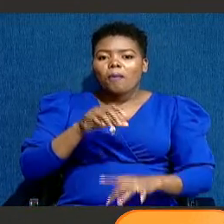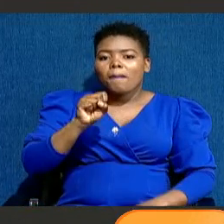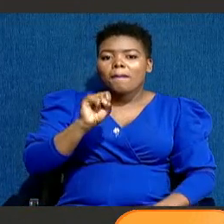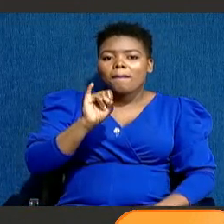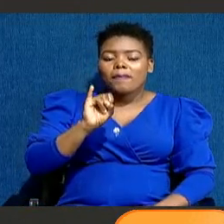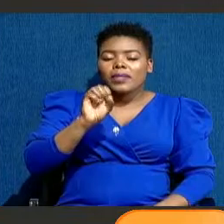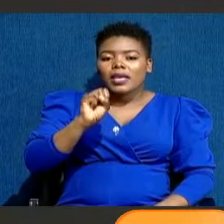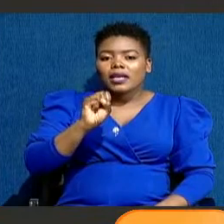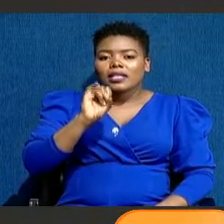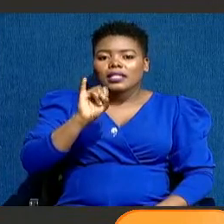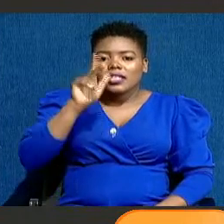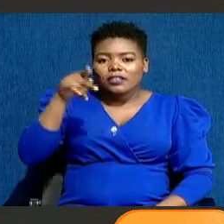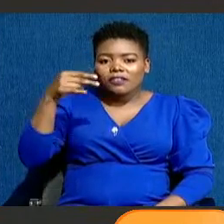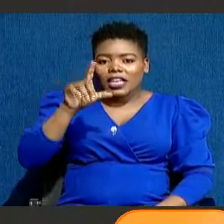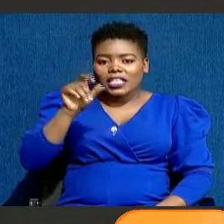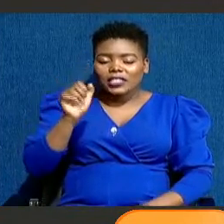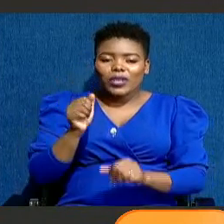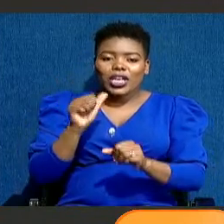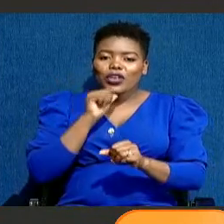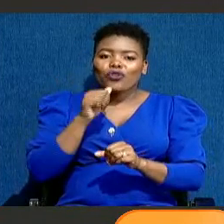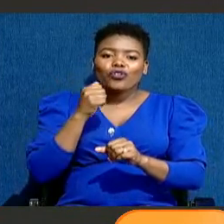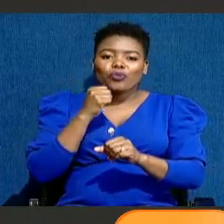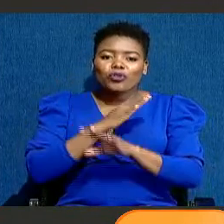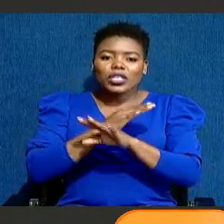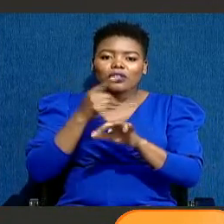about hepatitis,